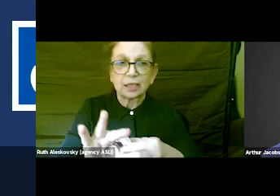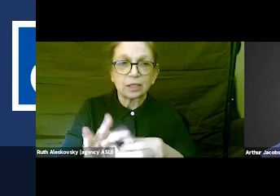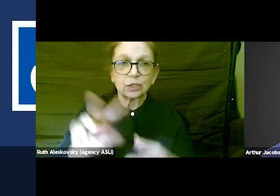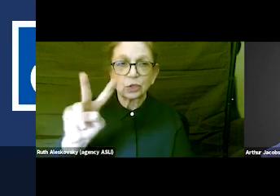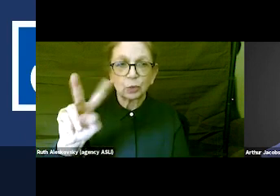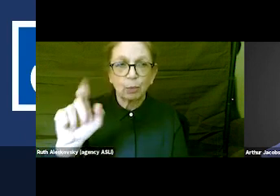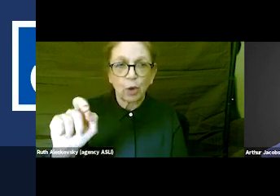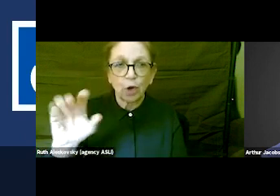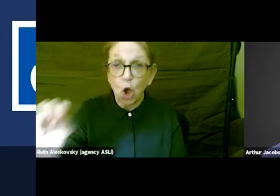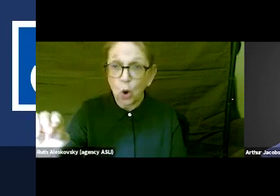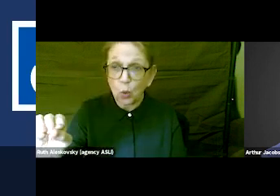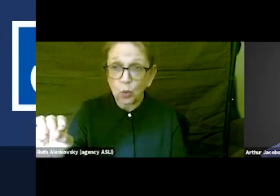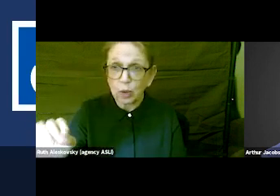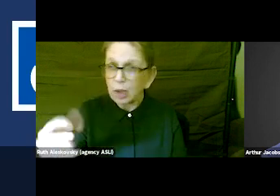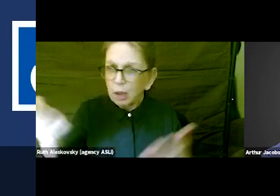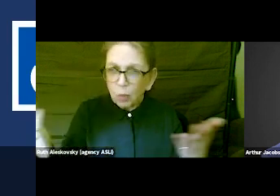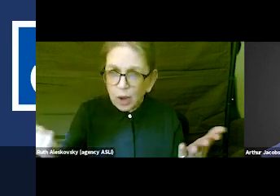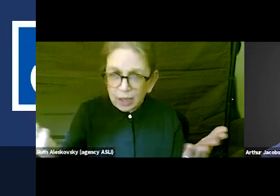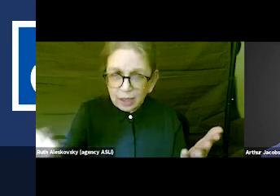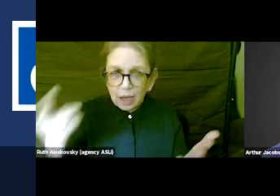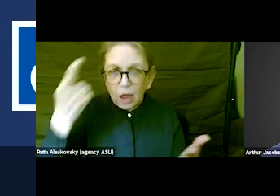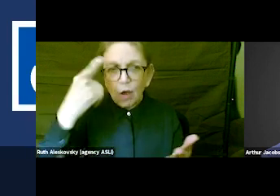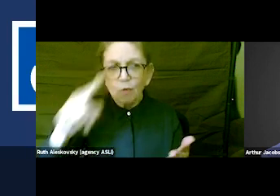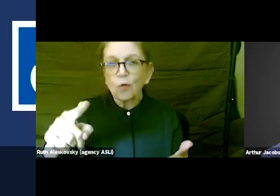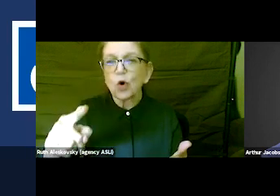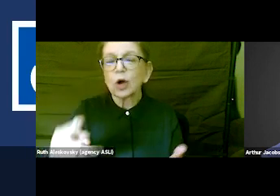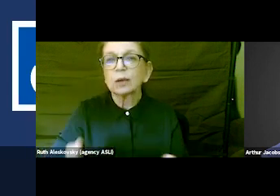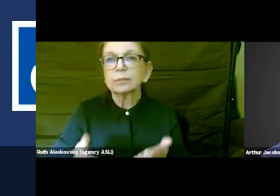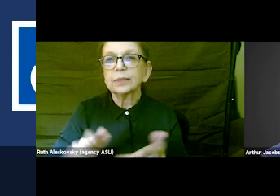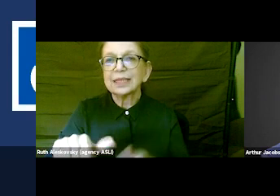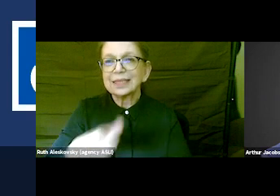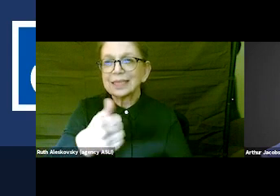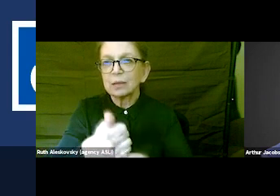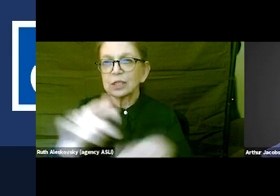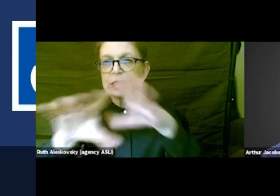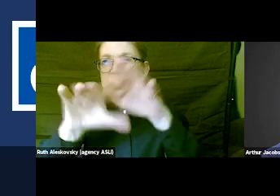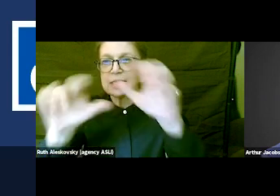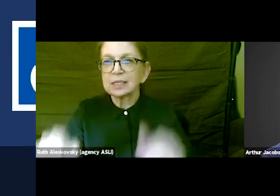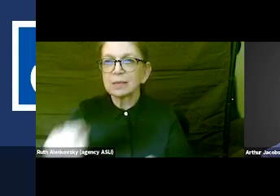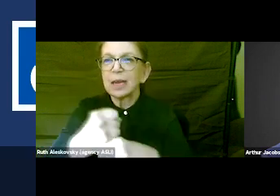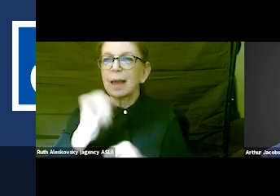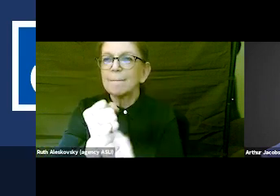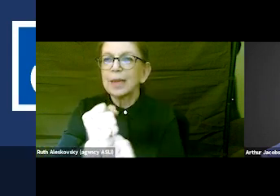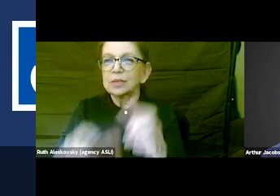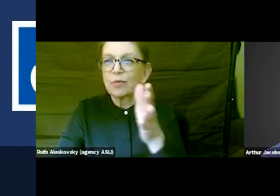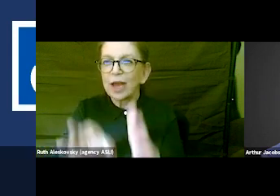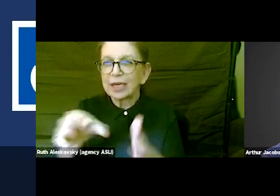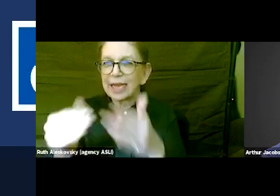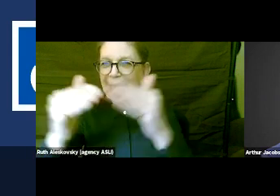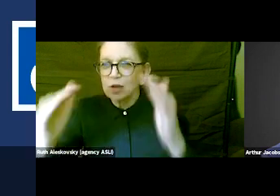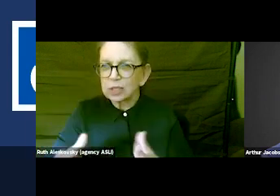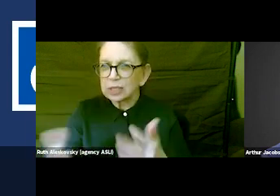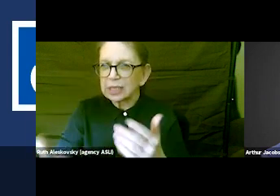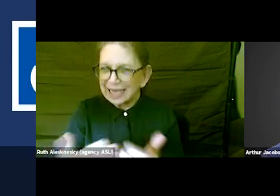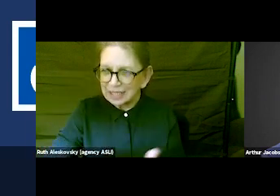And this provides a system that streamlines the application process. Applicants are now able to